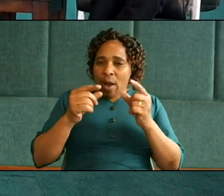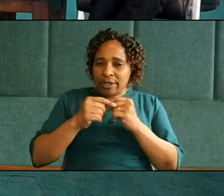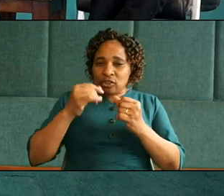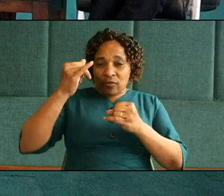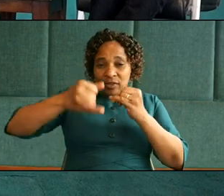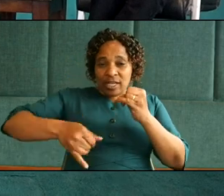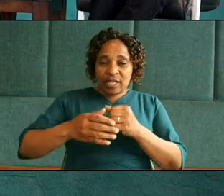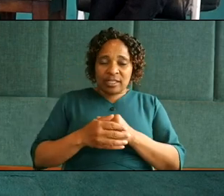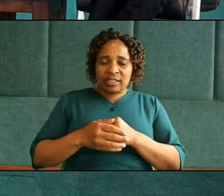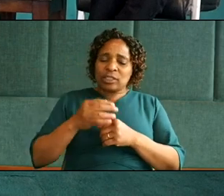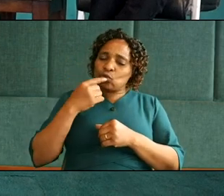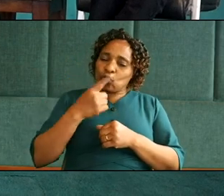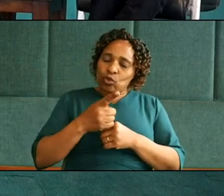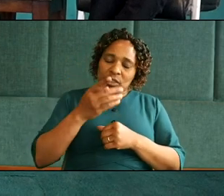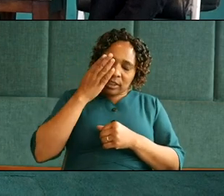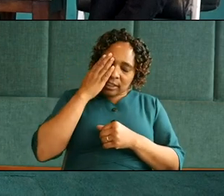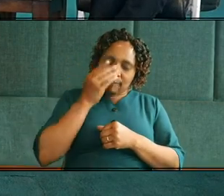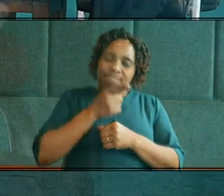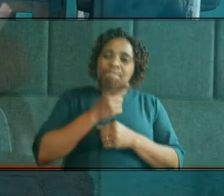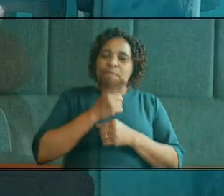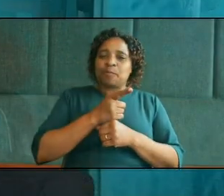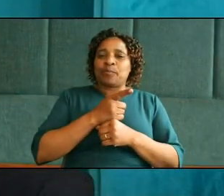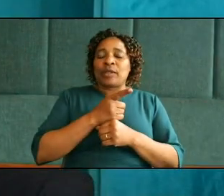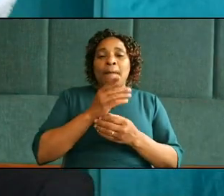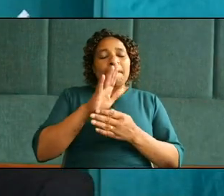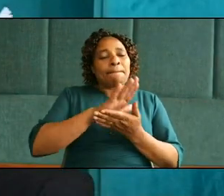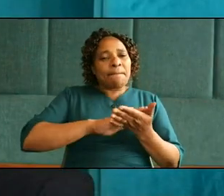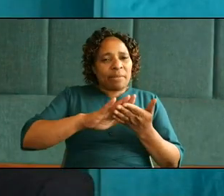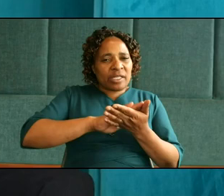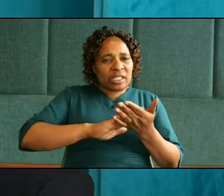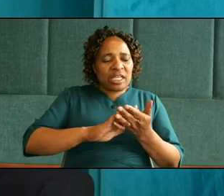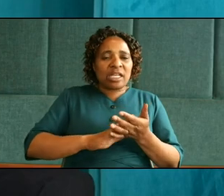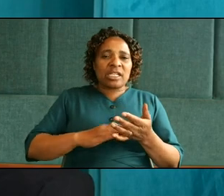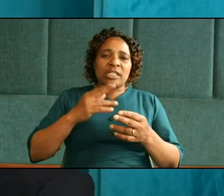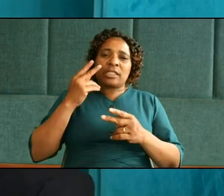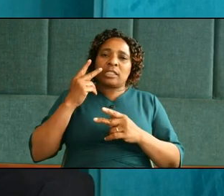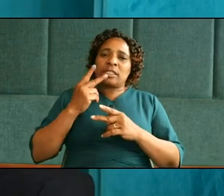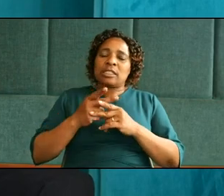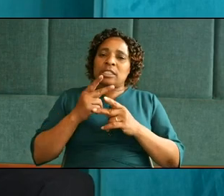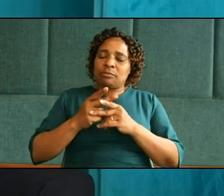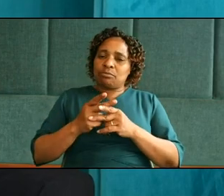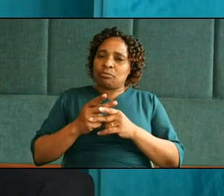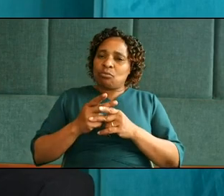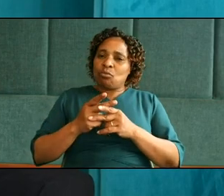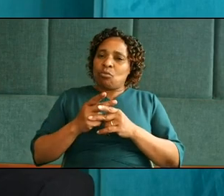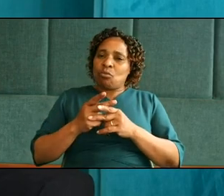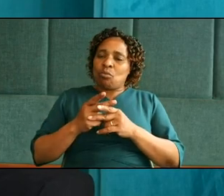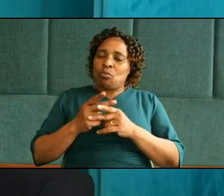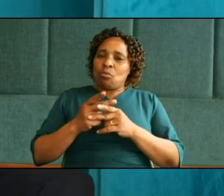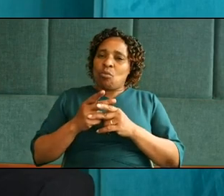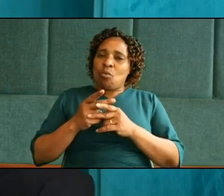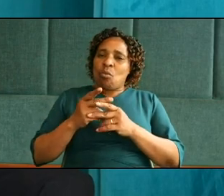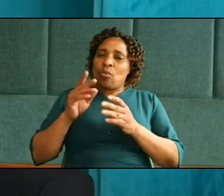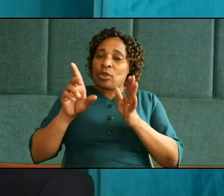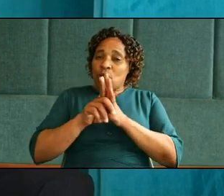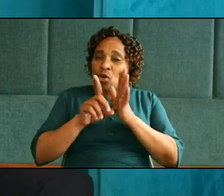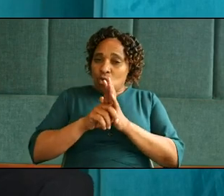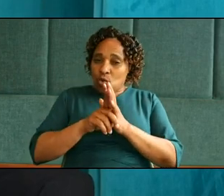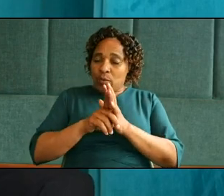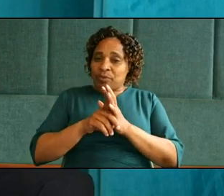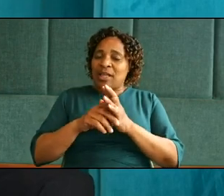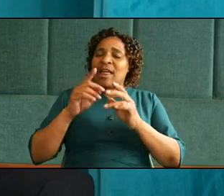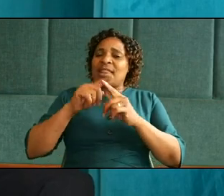Joshua told the Israelites to basically keep all the laws and reminded them of each and every law and